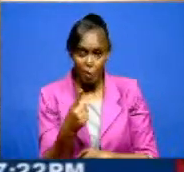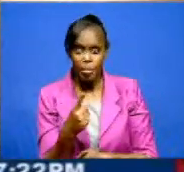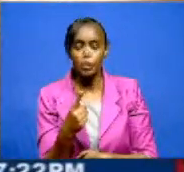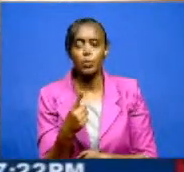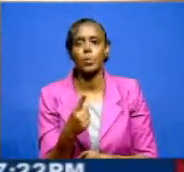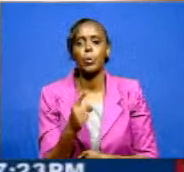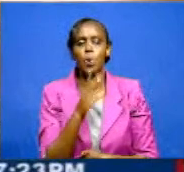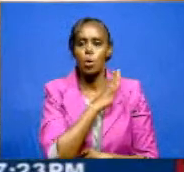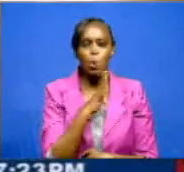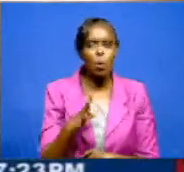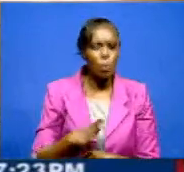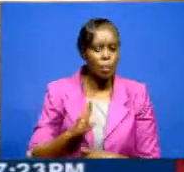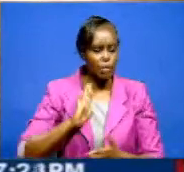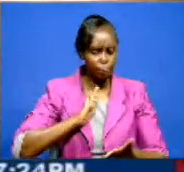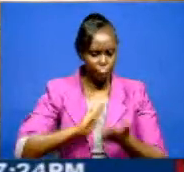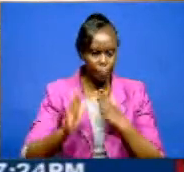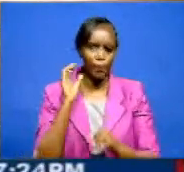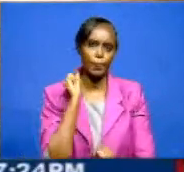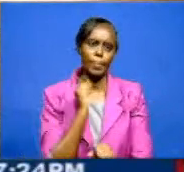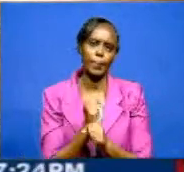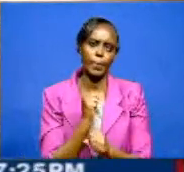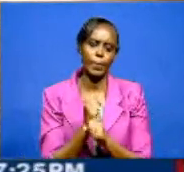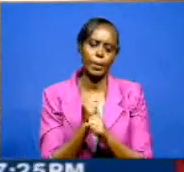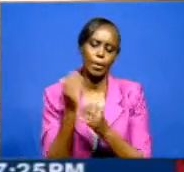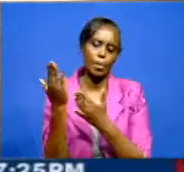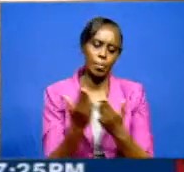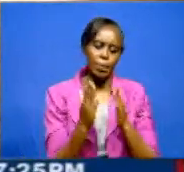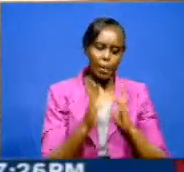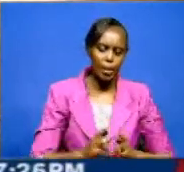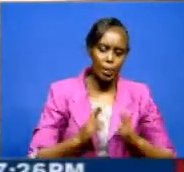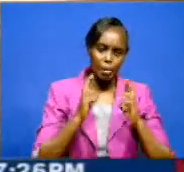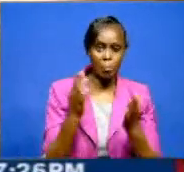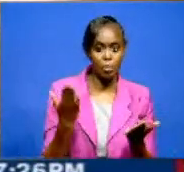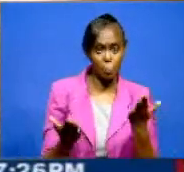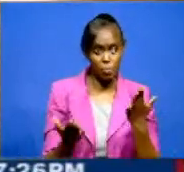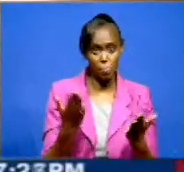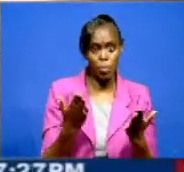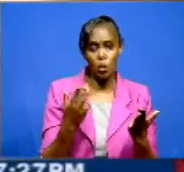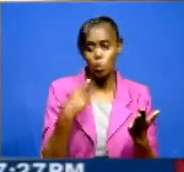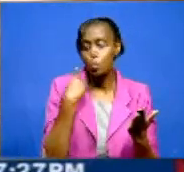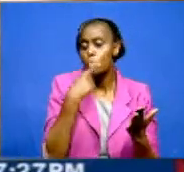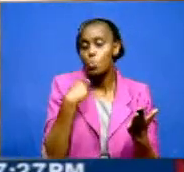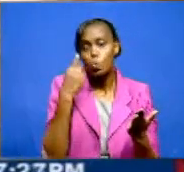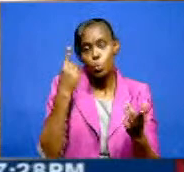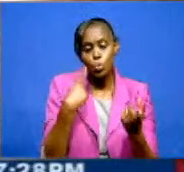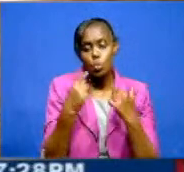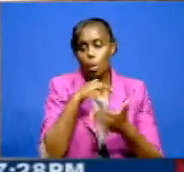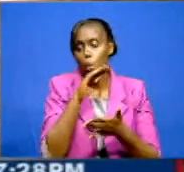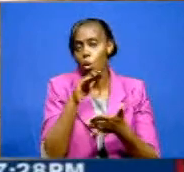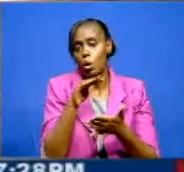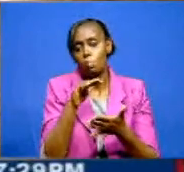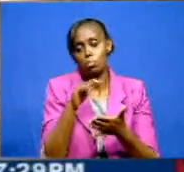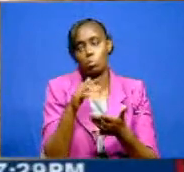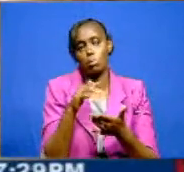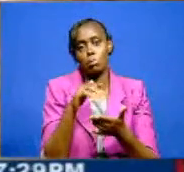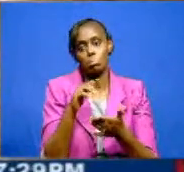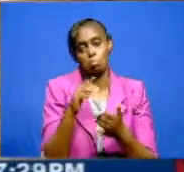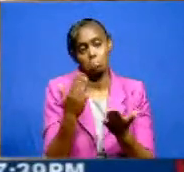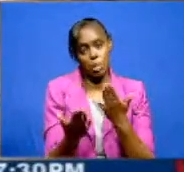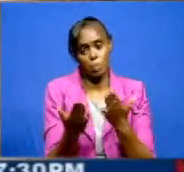the committee will move with speed to bring a report. Maybe you'll know who to talk to so that you can bring a report back to this